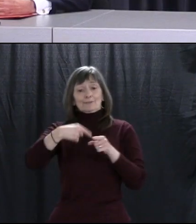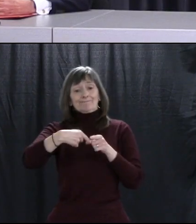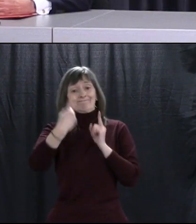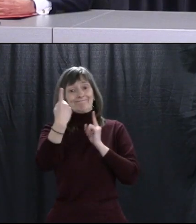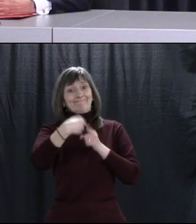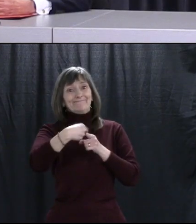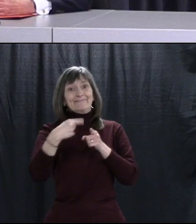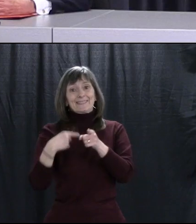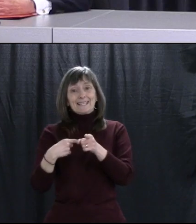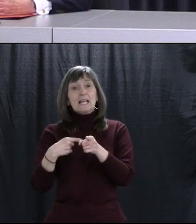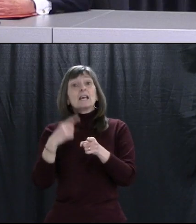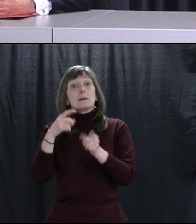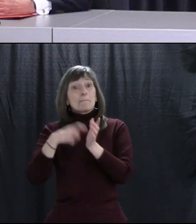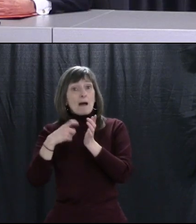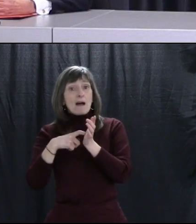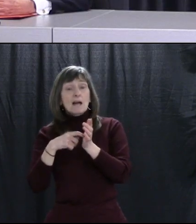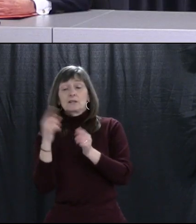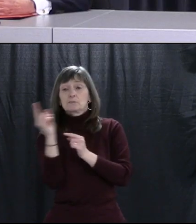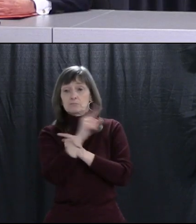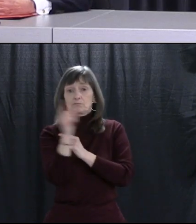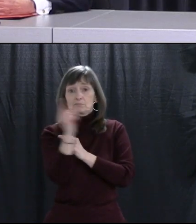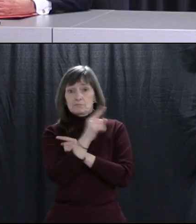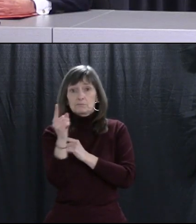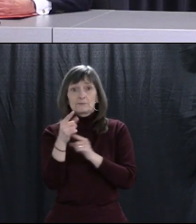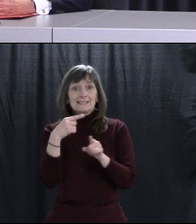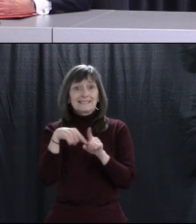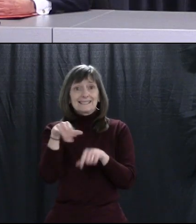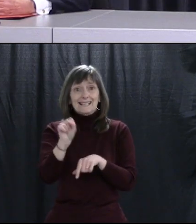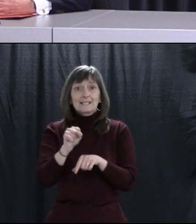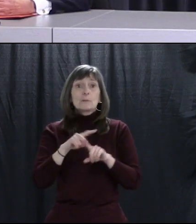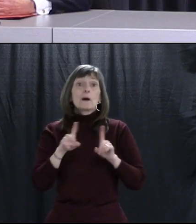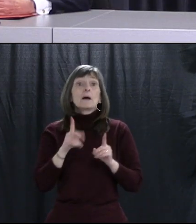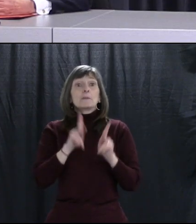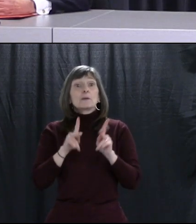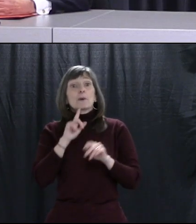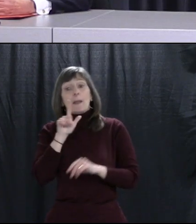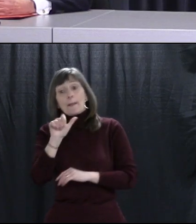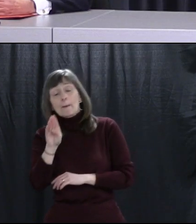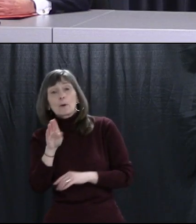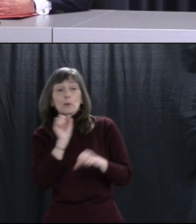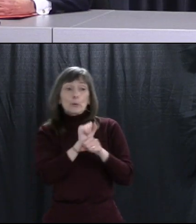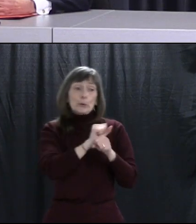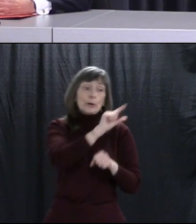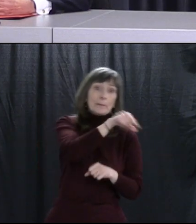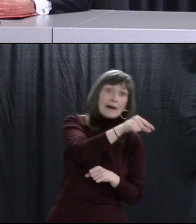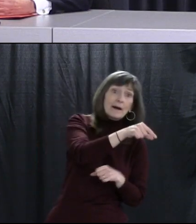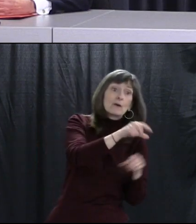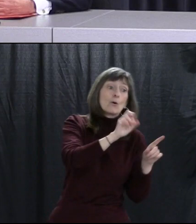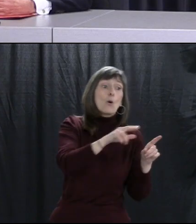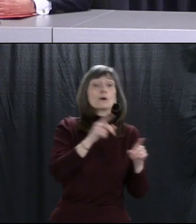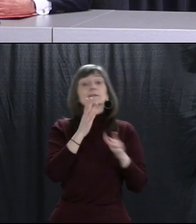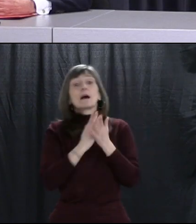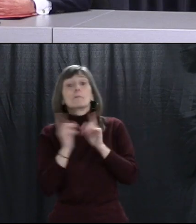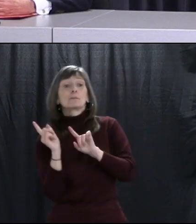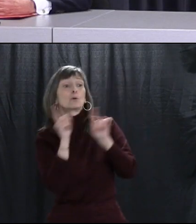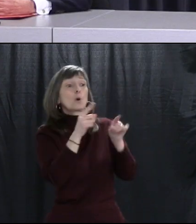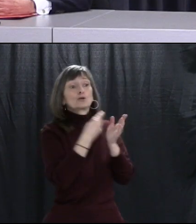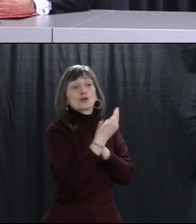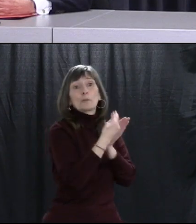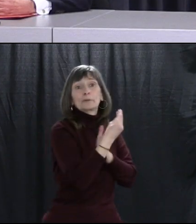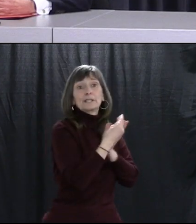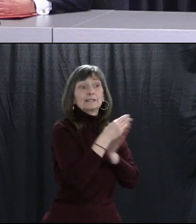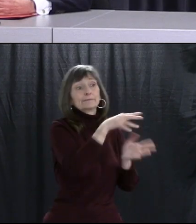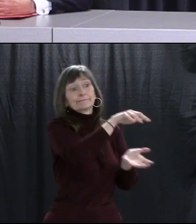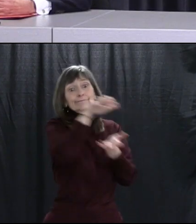along the straits, there are people who live in Labrador, they work in Quebec, or vice versa. There are people who go across for supplies, and in fact, if you take the